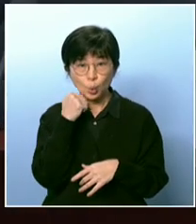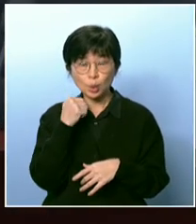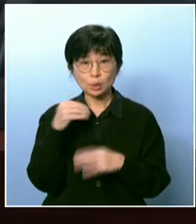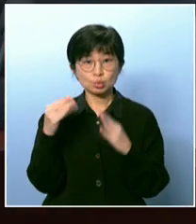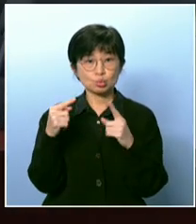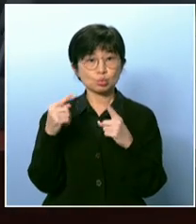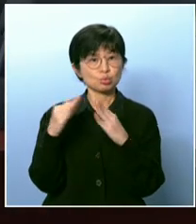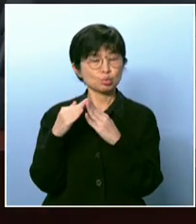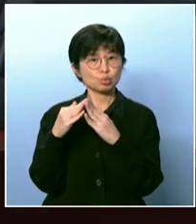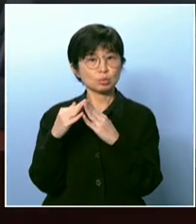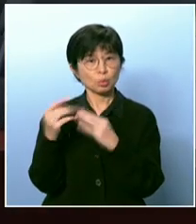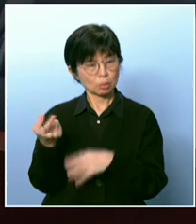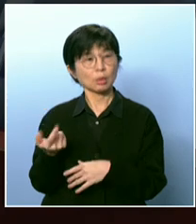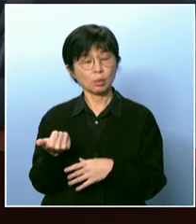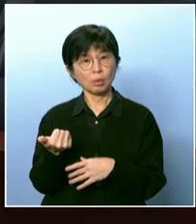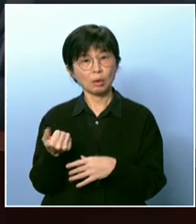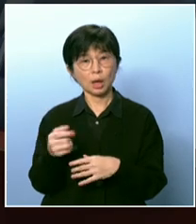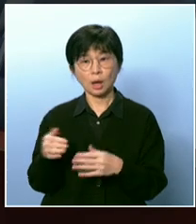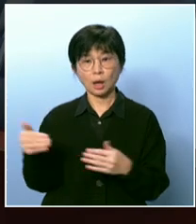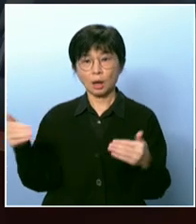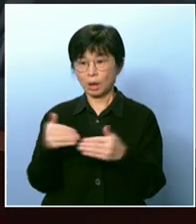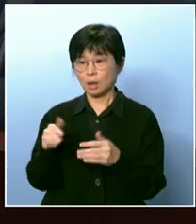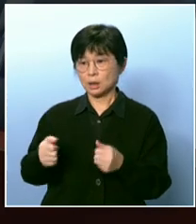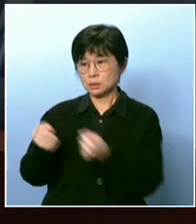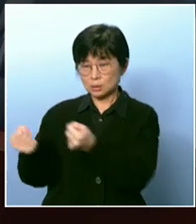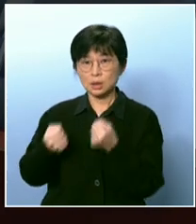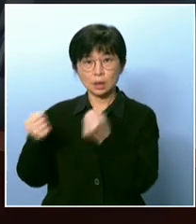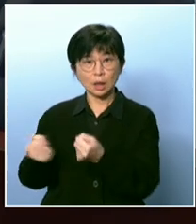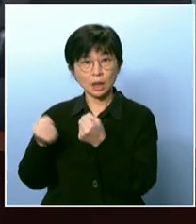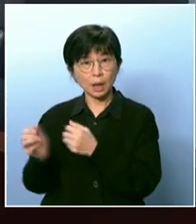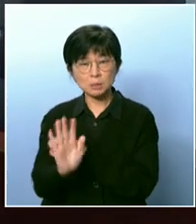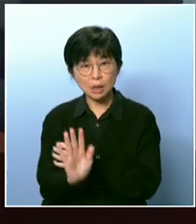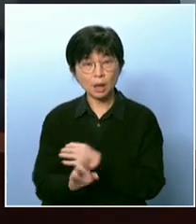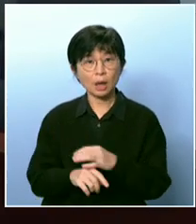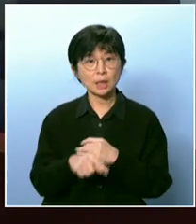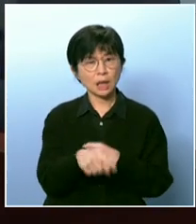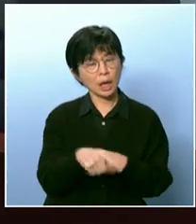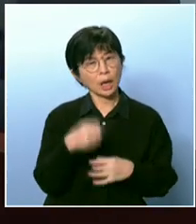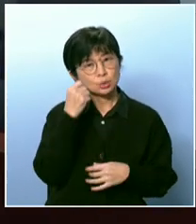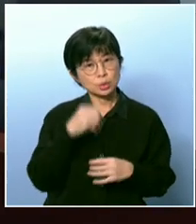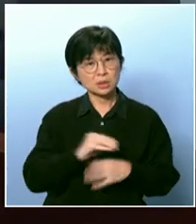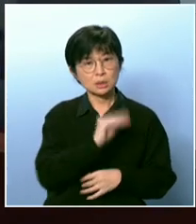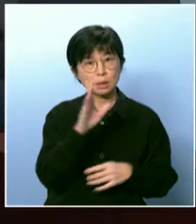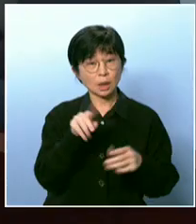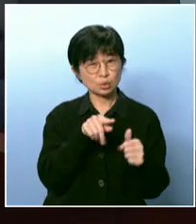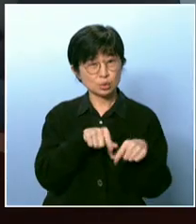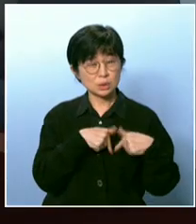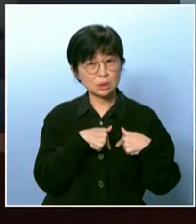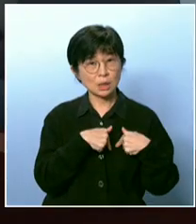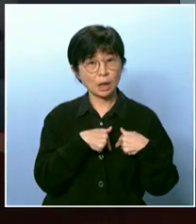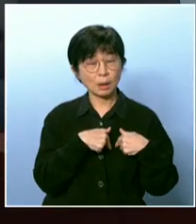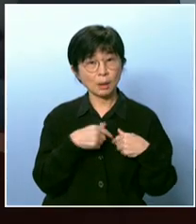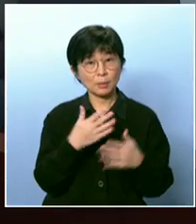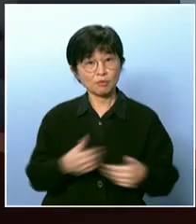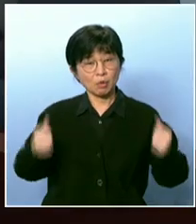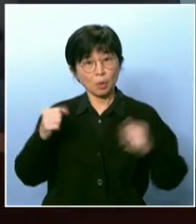barrier-free facilities. And I think it would have been better if you had a residential care